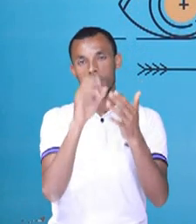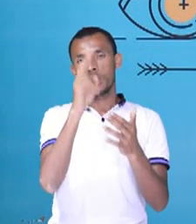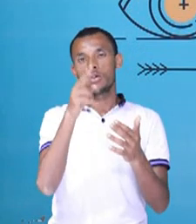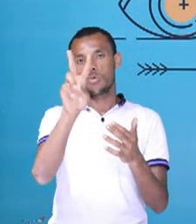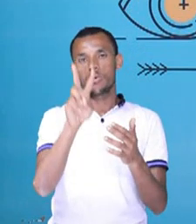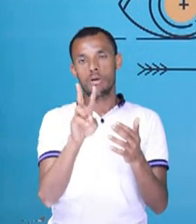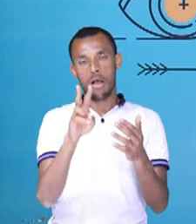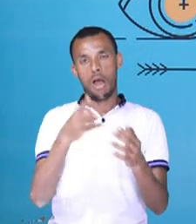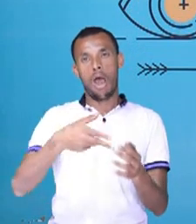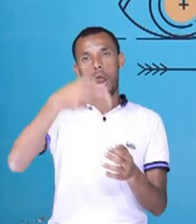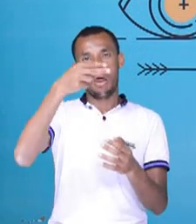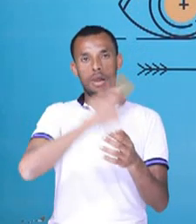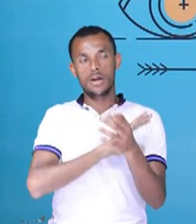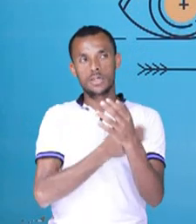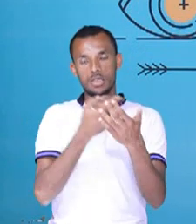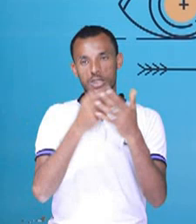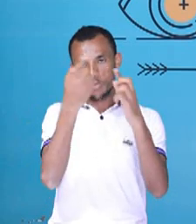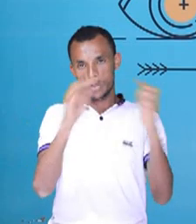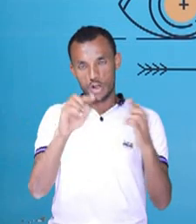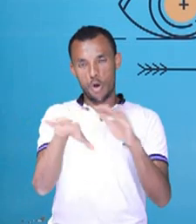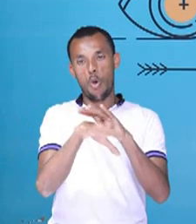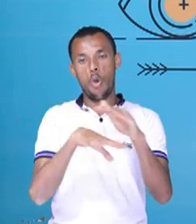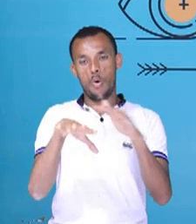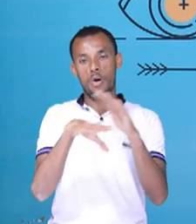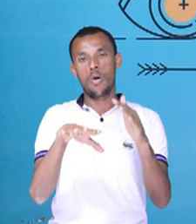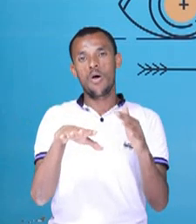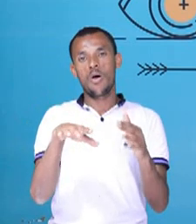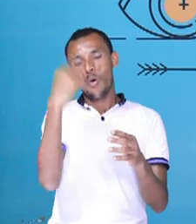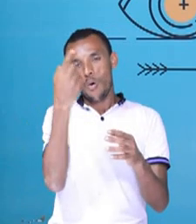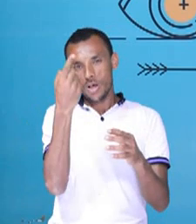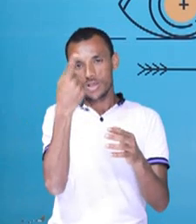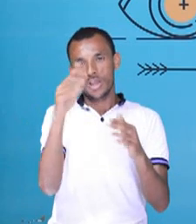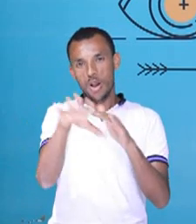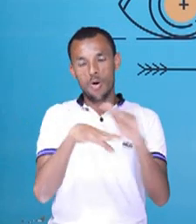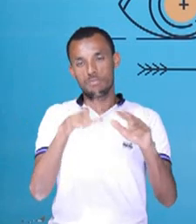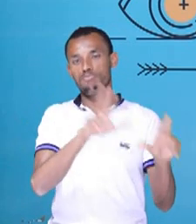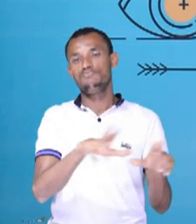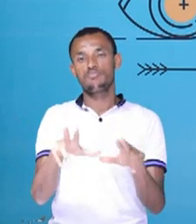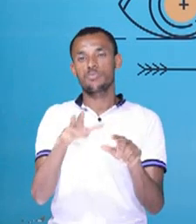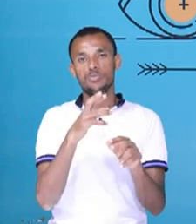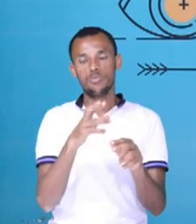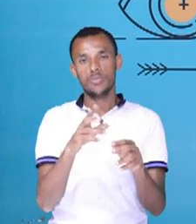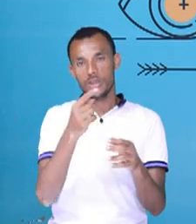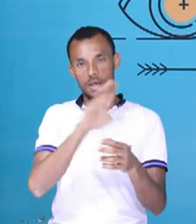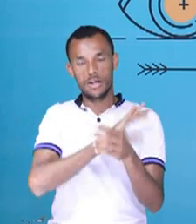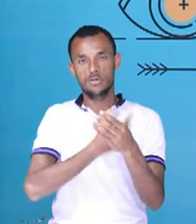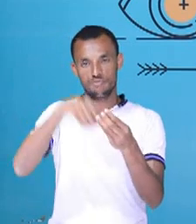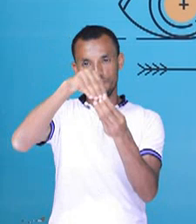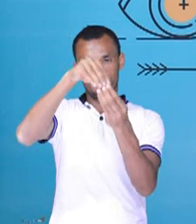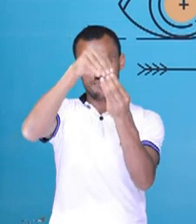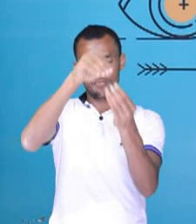This is a higher energy level. This position is the lower energy level. Always the lower energy level is stable. The energy